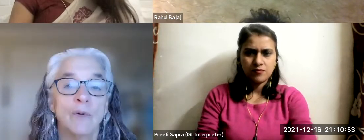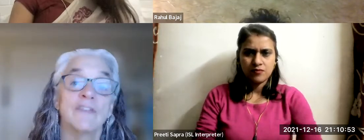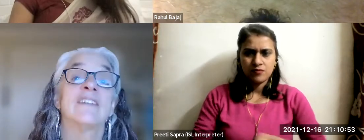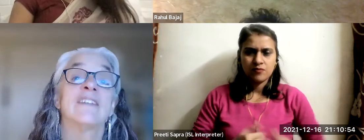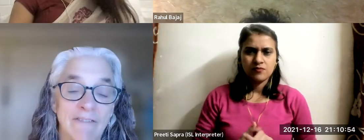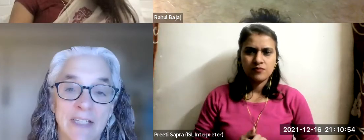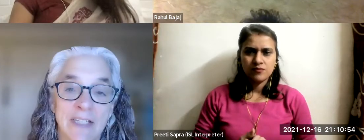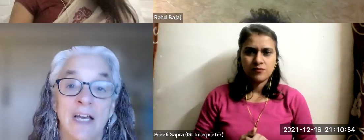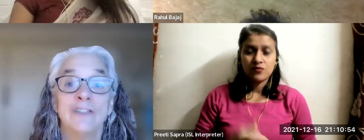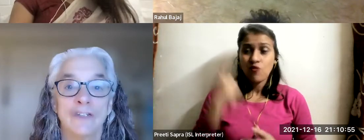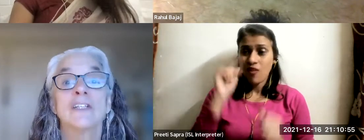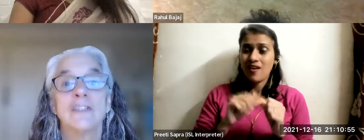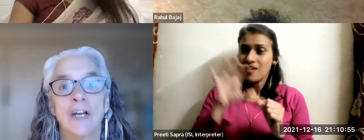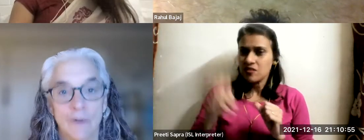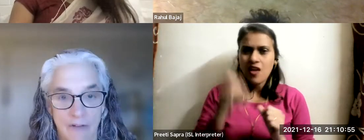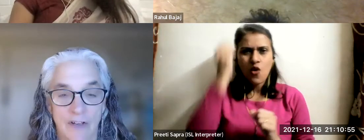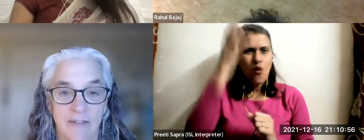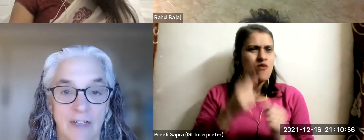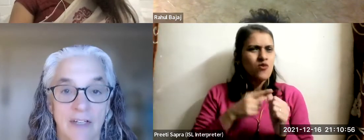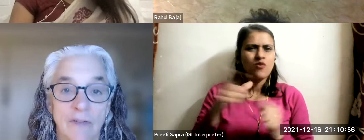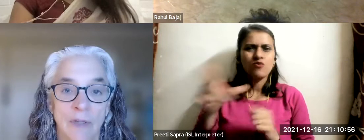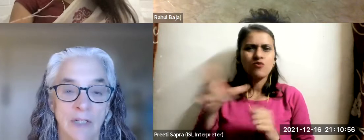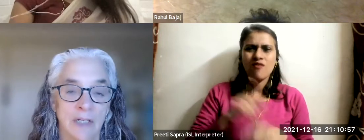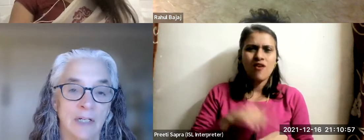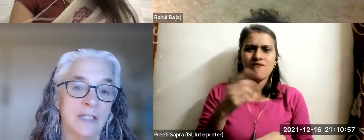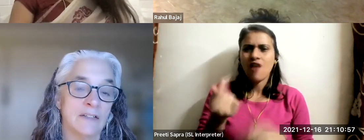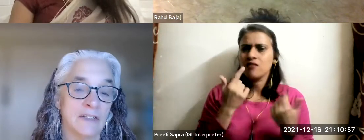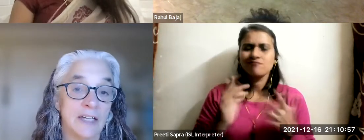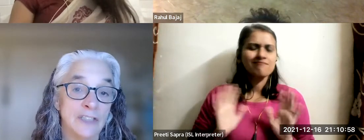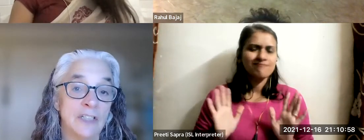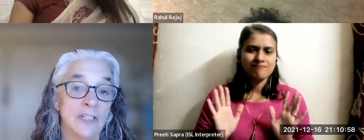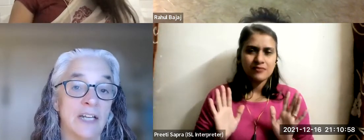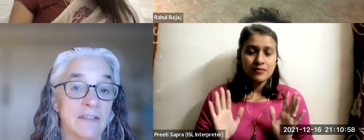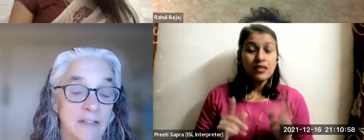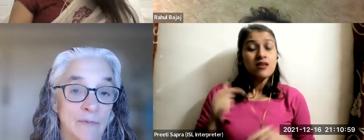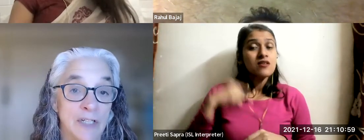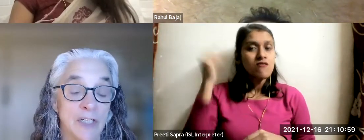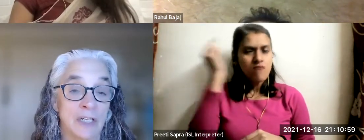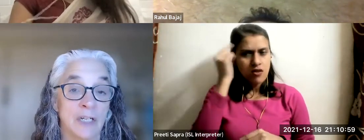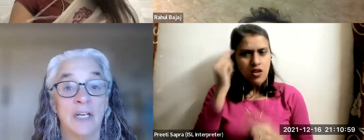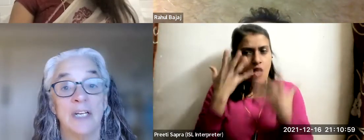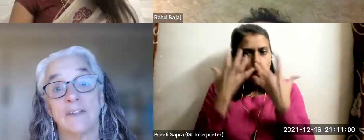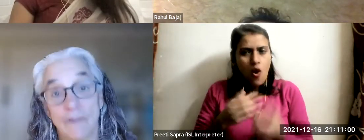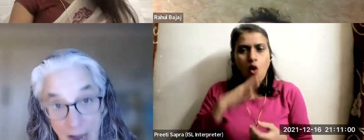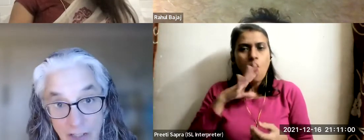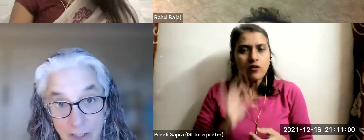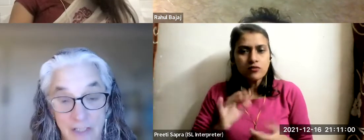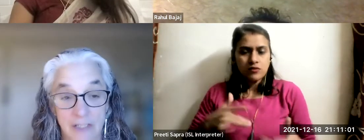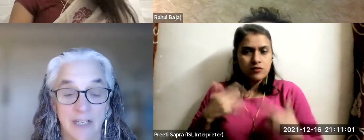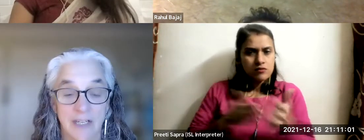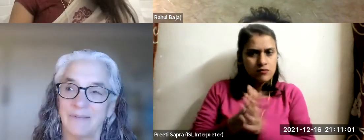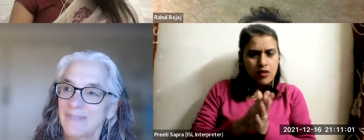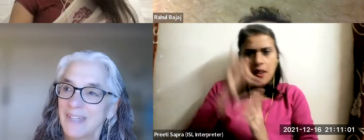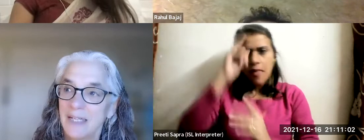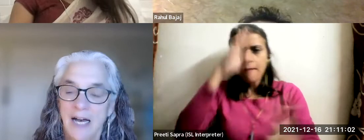there's not a quick fix to advocacy, just like there's not a quick fix to accessibility. It takes intention, it takes deliberation, it takes